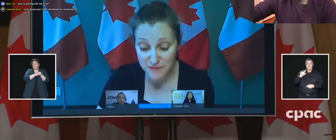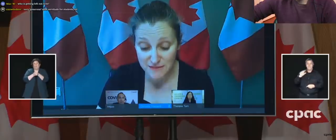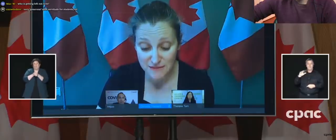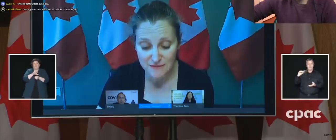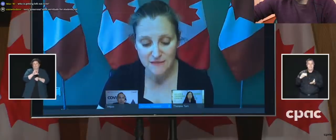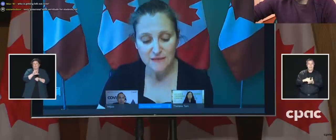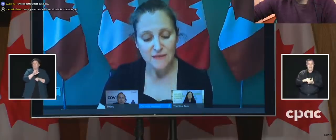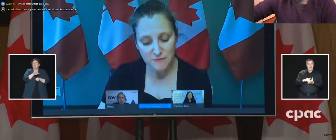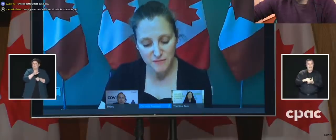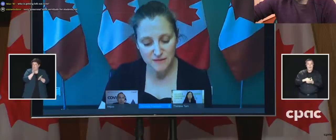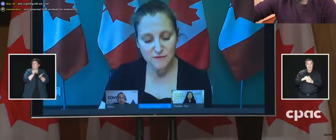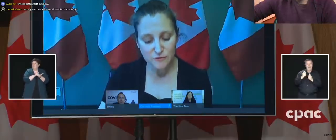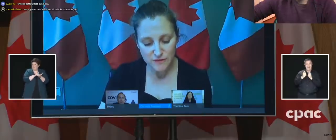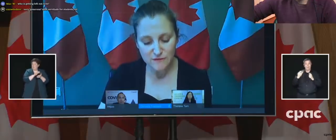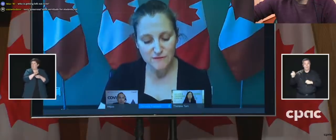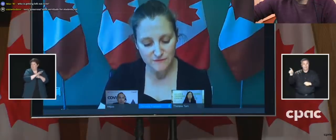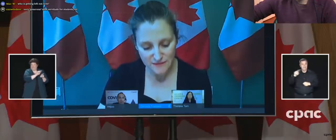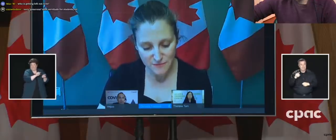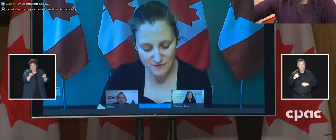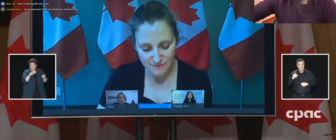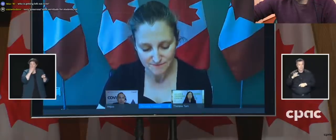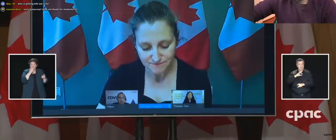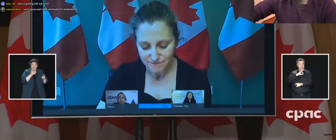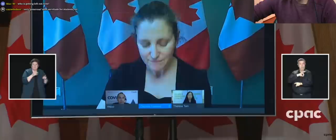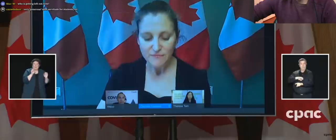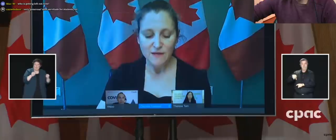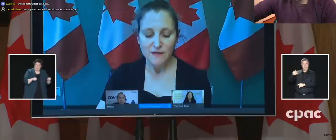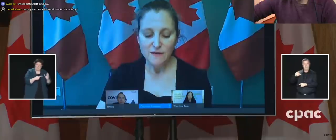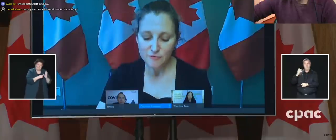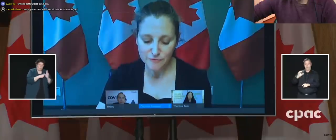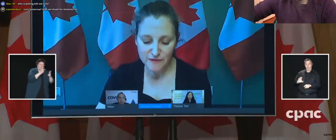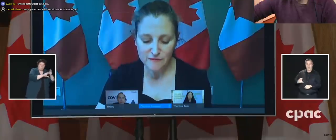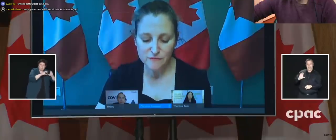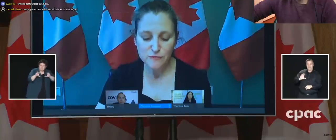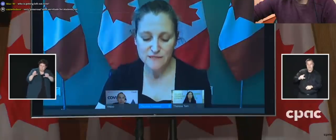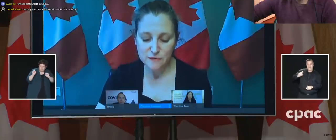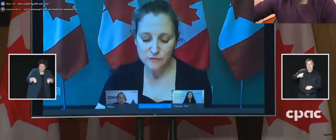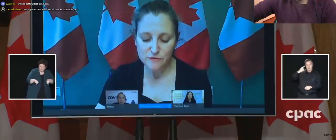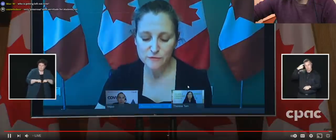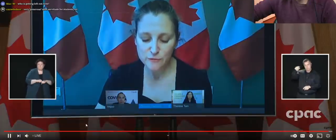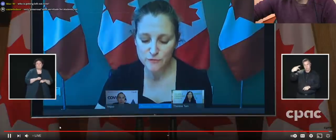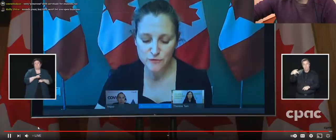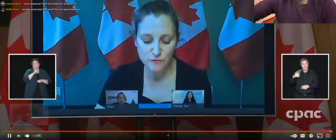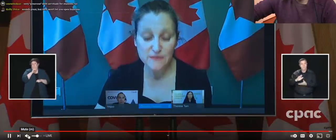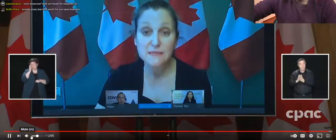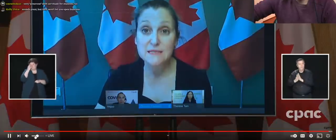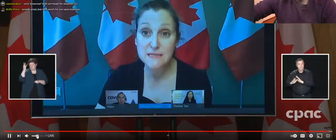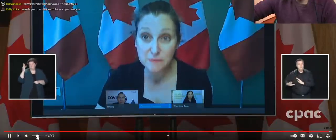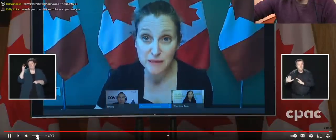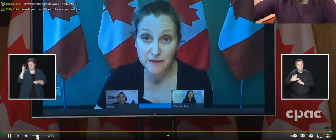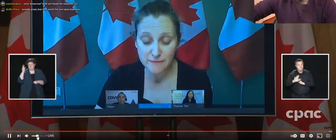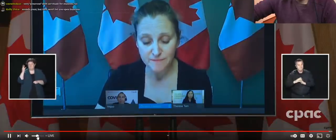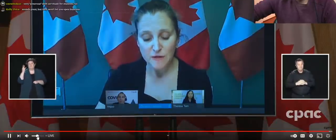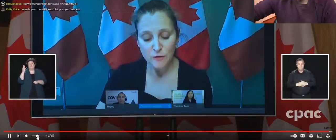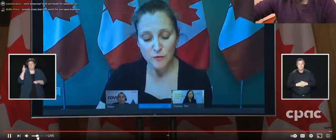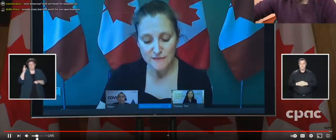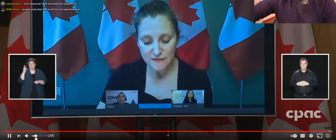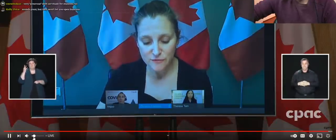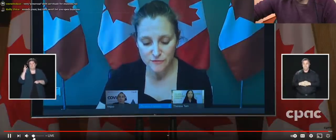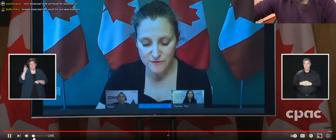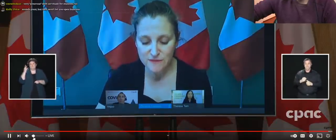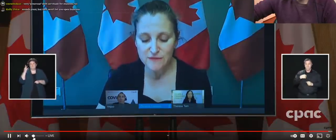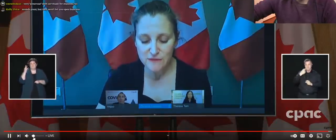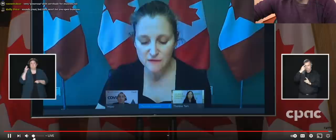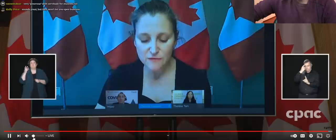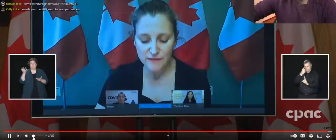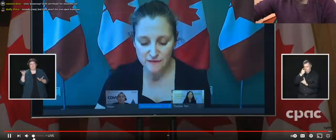325,000 businesses in making critical investments. Enfin, nous accordons un soutien ciblé. So she's